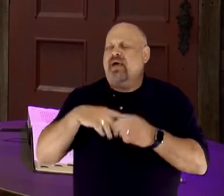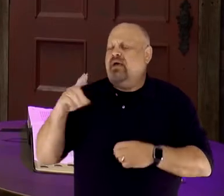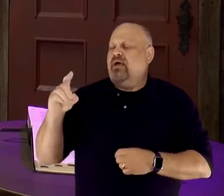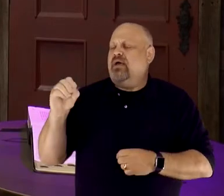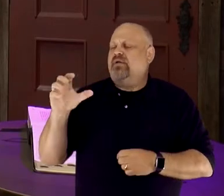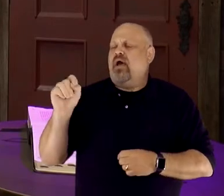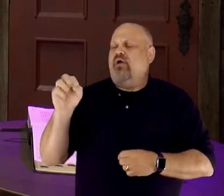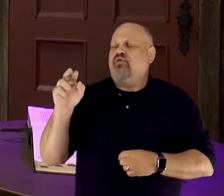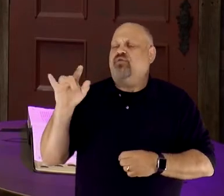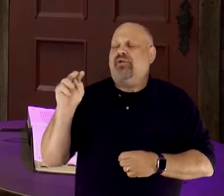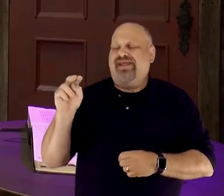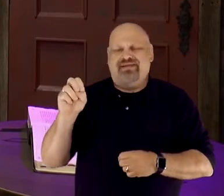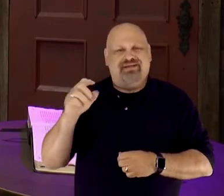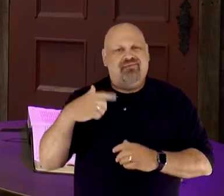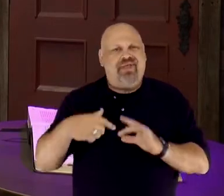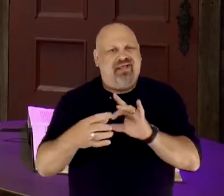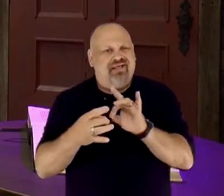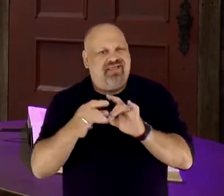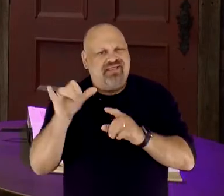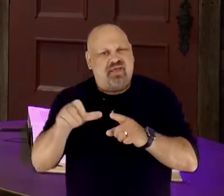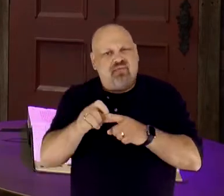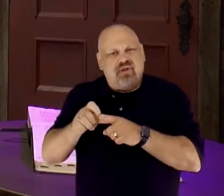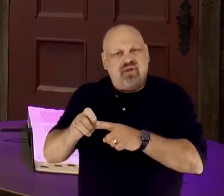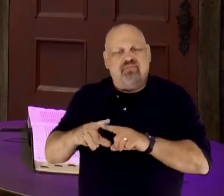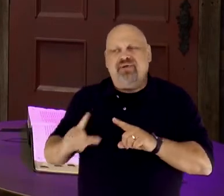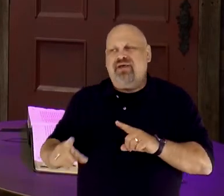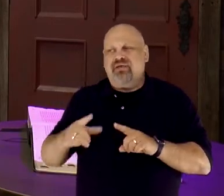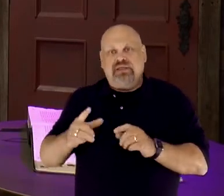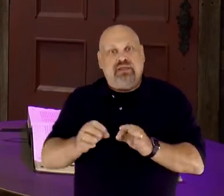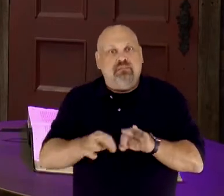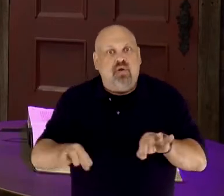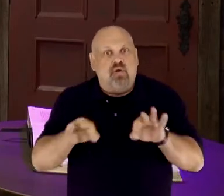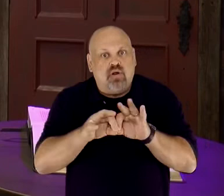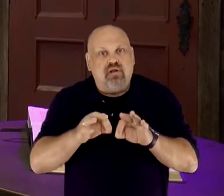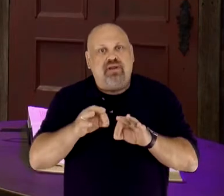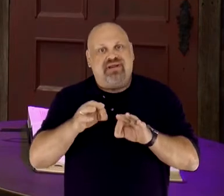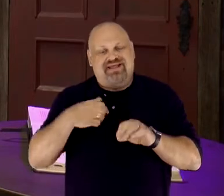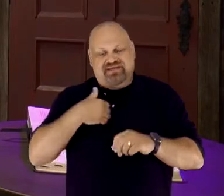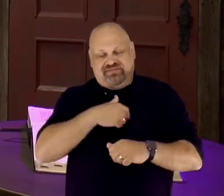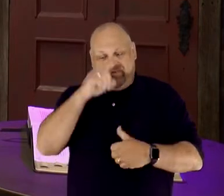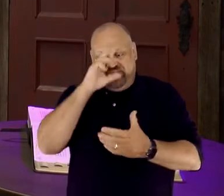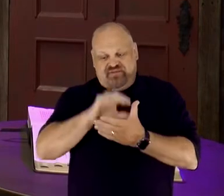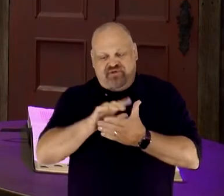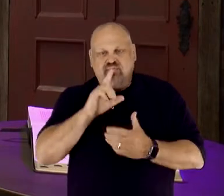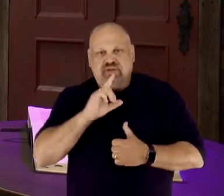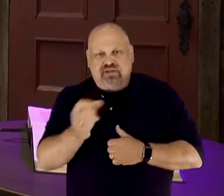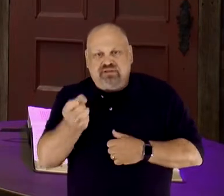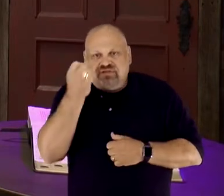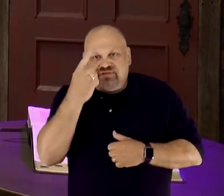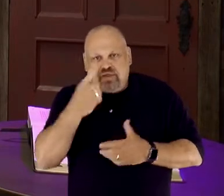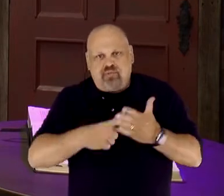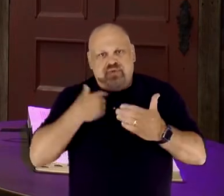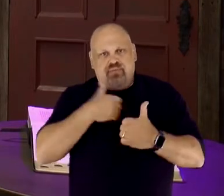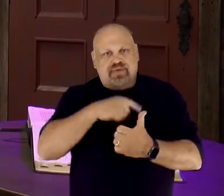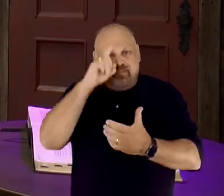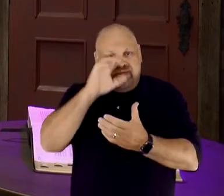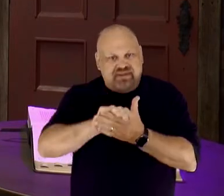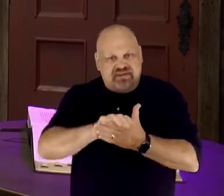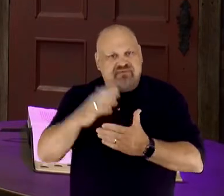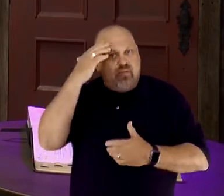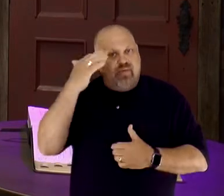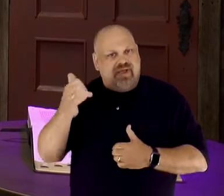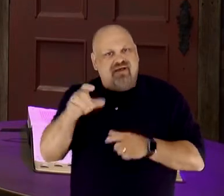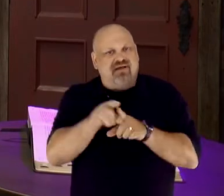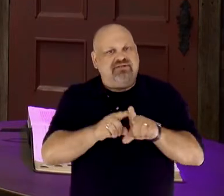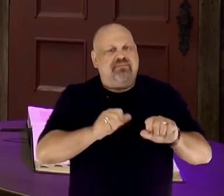word, but it is so important for us as believers to really understand what it is we believe and why, and to also